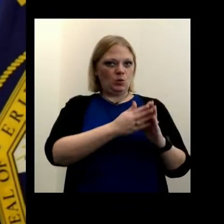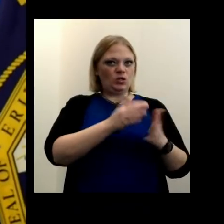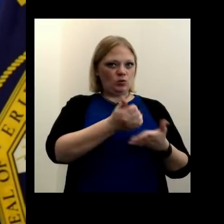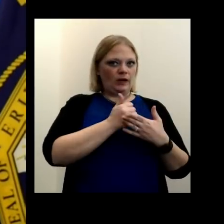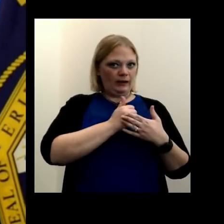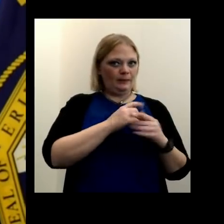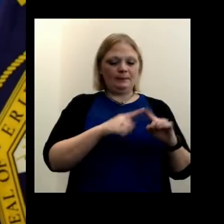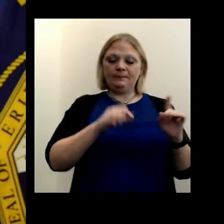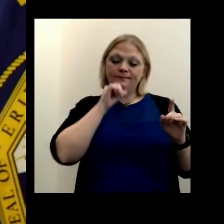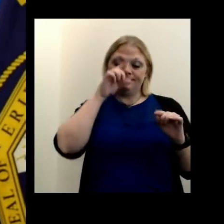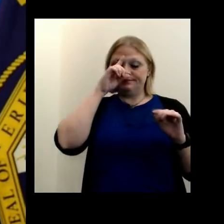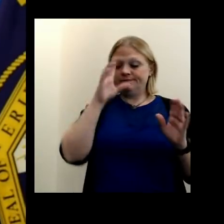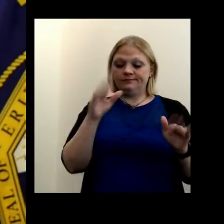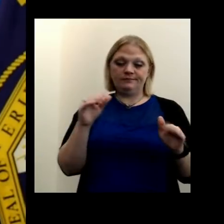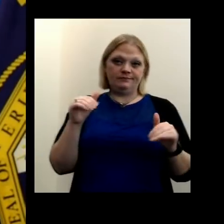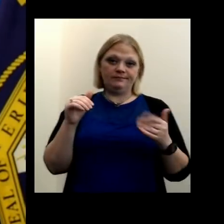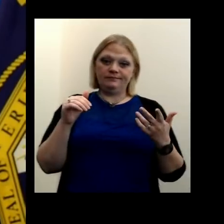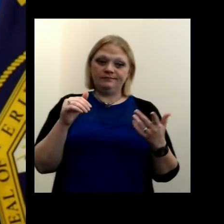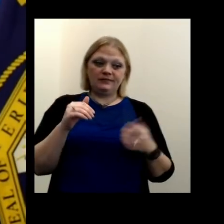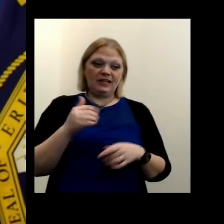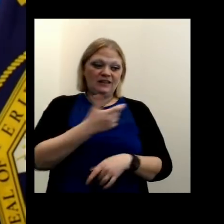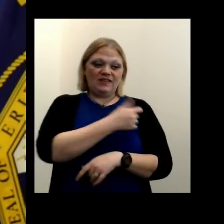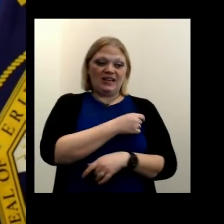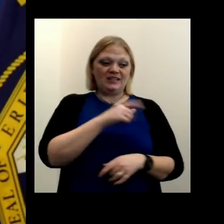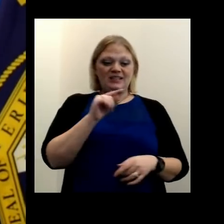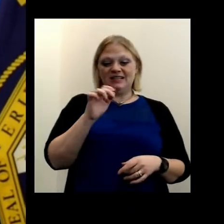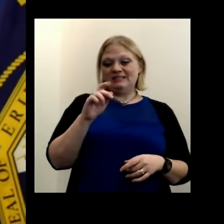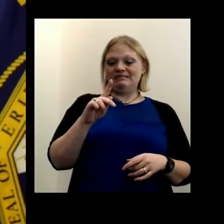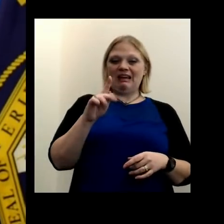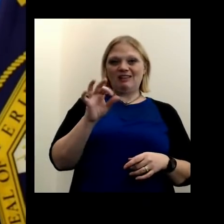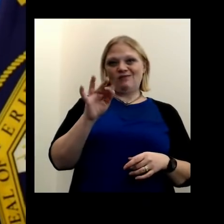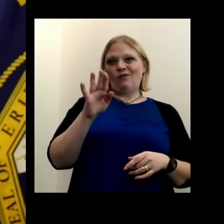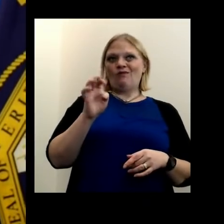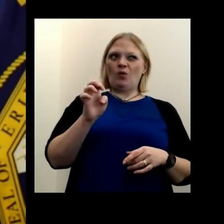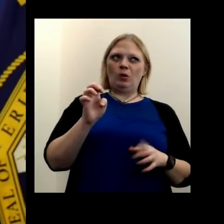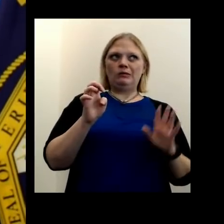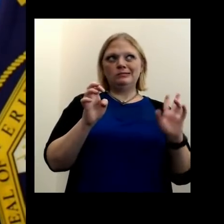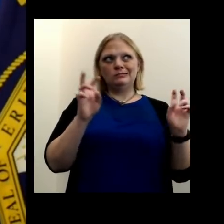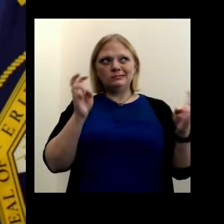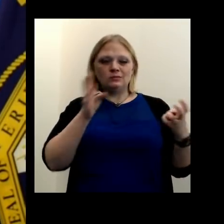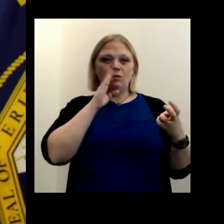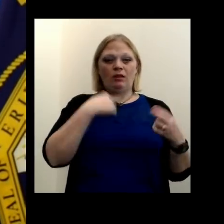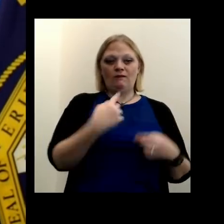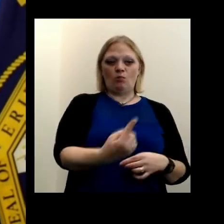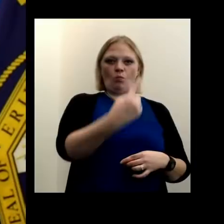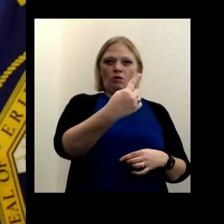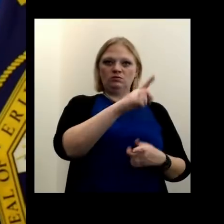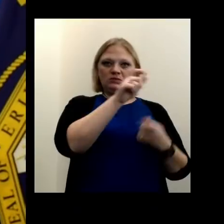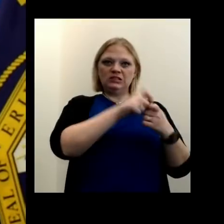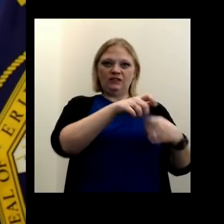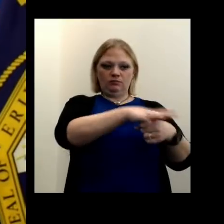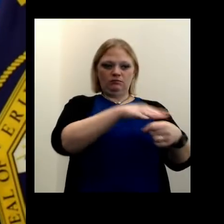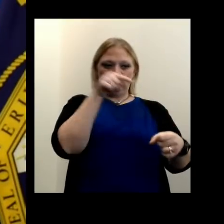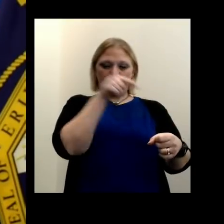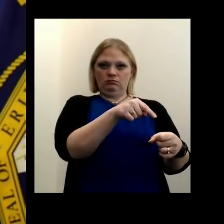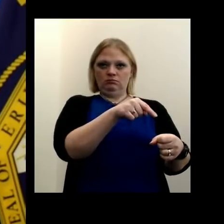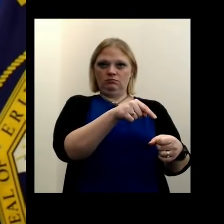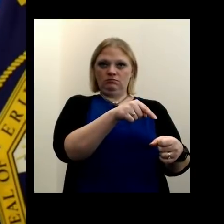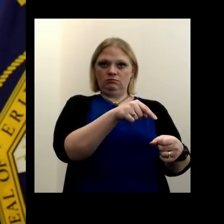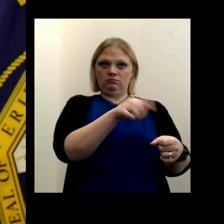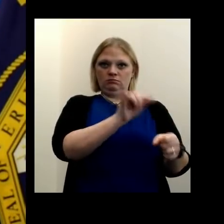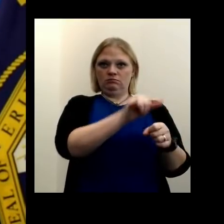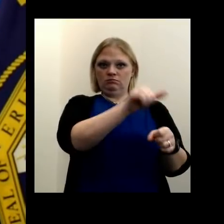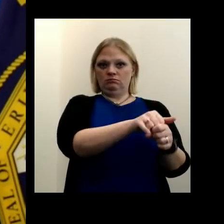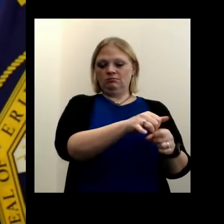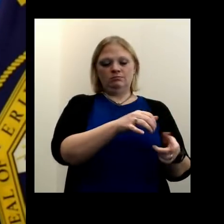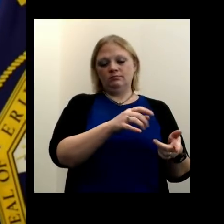I do not anticipate that the vaccine task force per se will have one location where those individuals will be, because